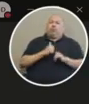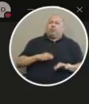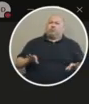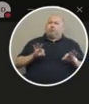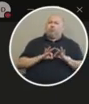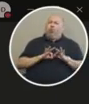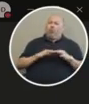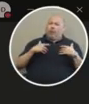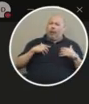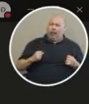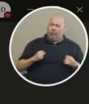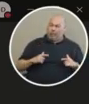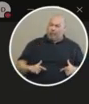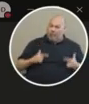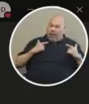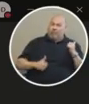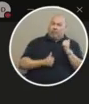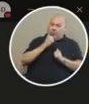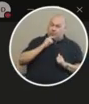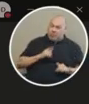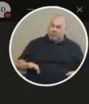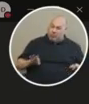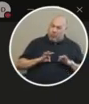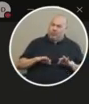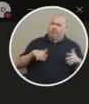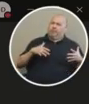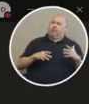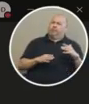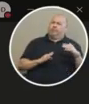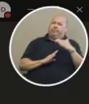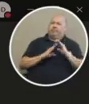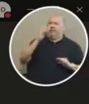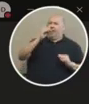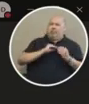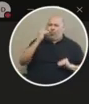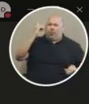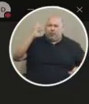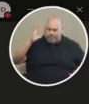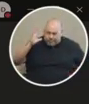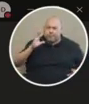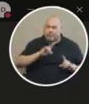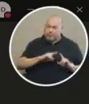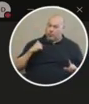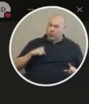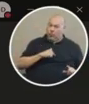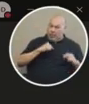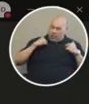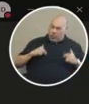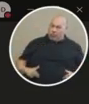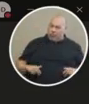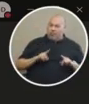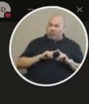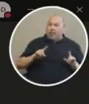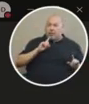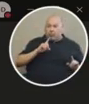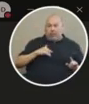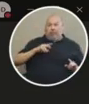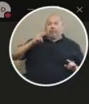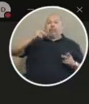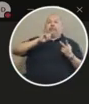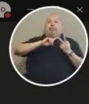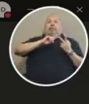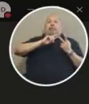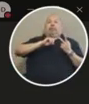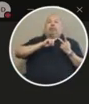thing. Life is the most important thing that for us as humans. But then the